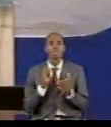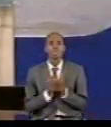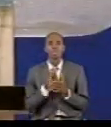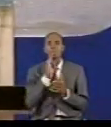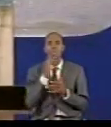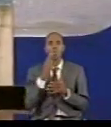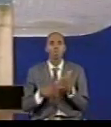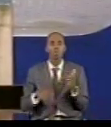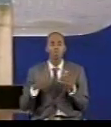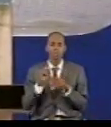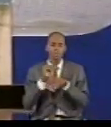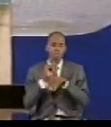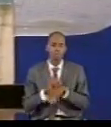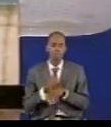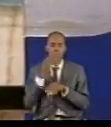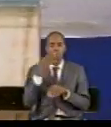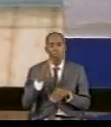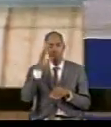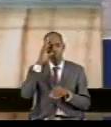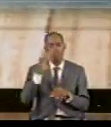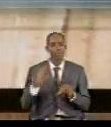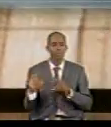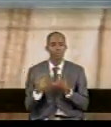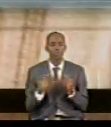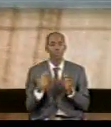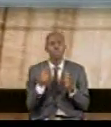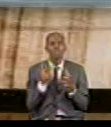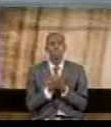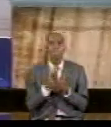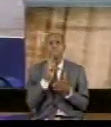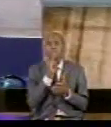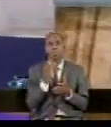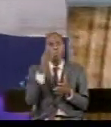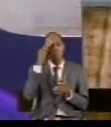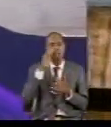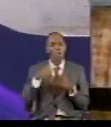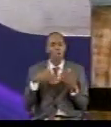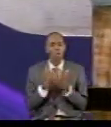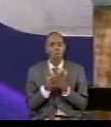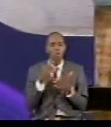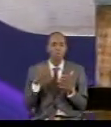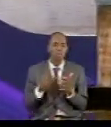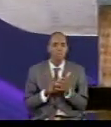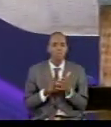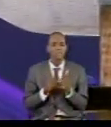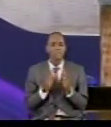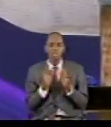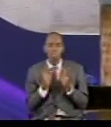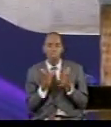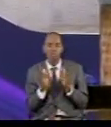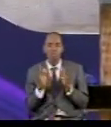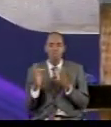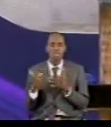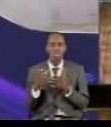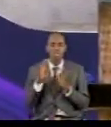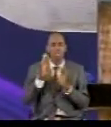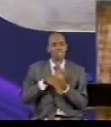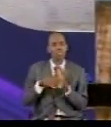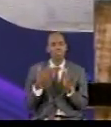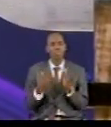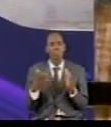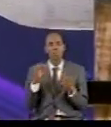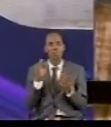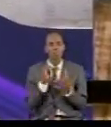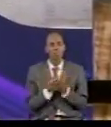tradition of man does. That's what all those petty commandments of that man, of that woman,